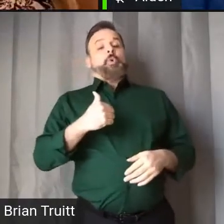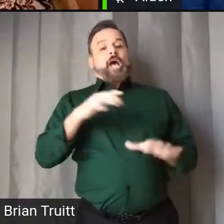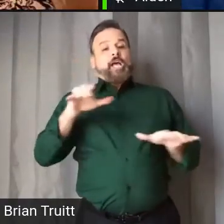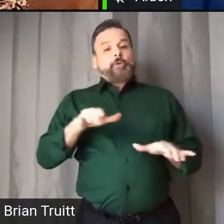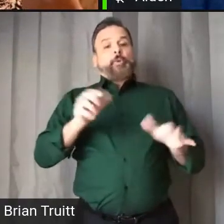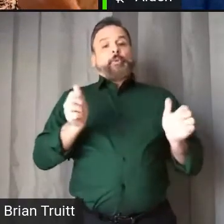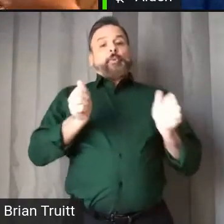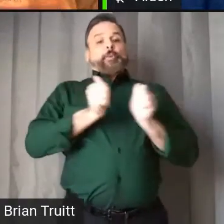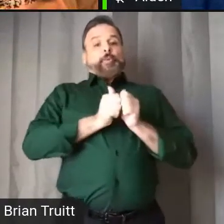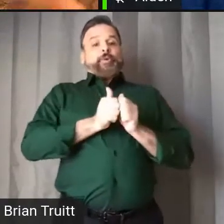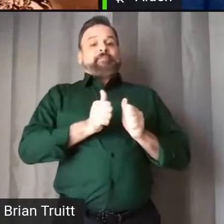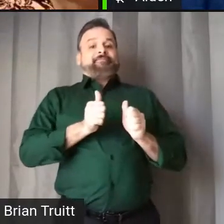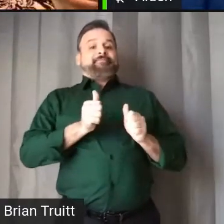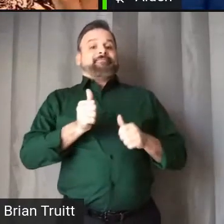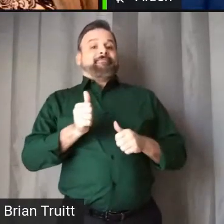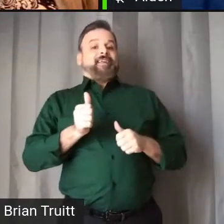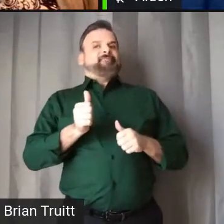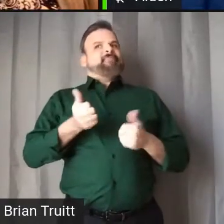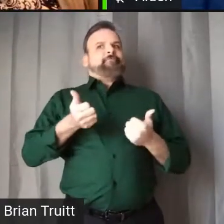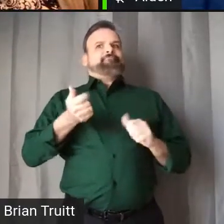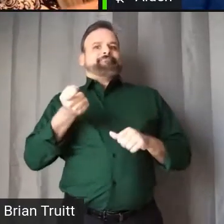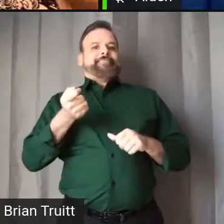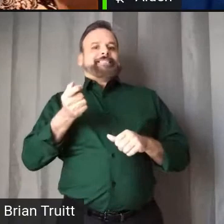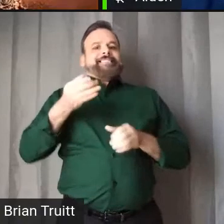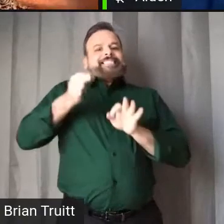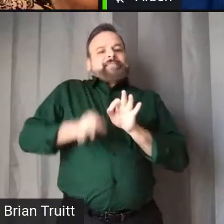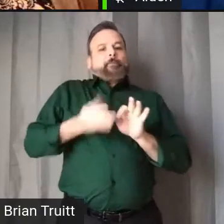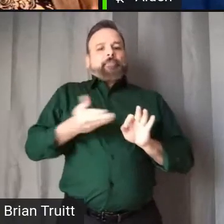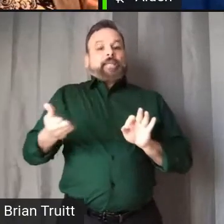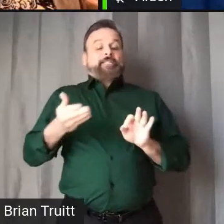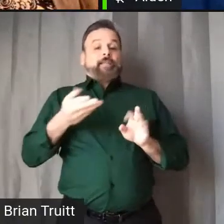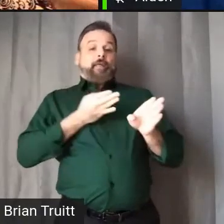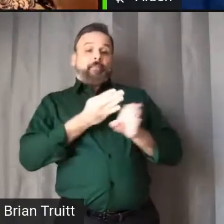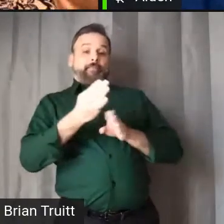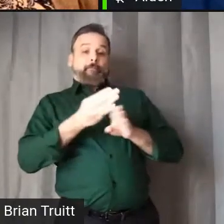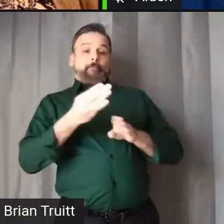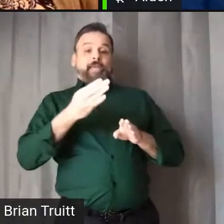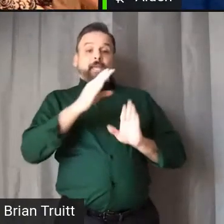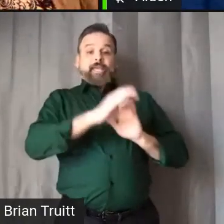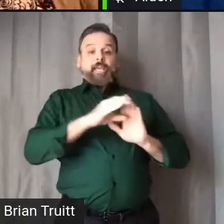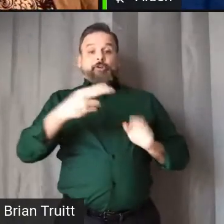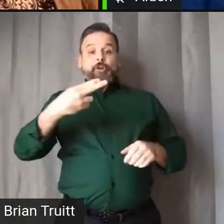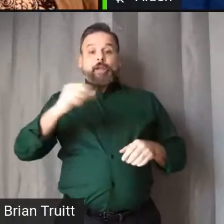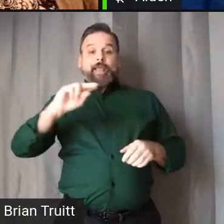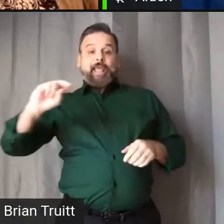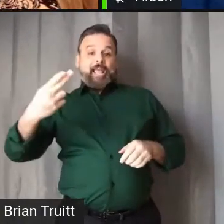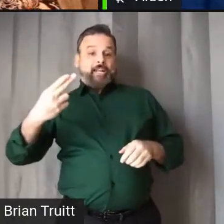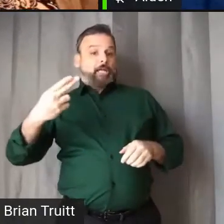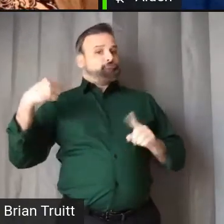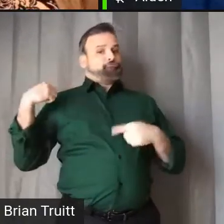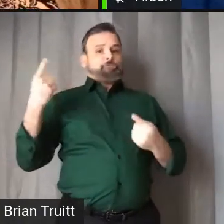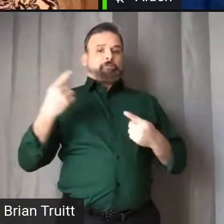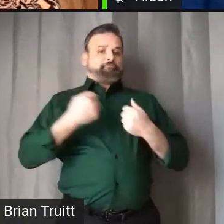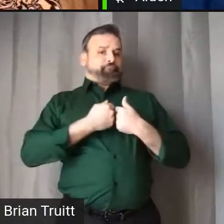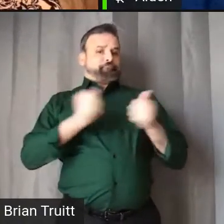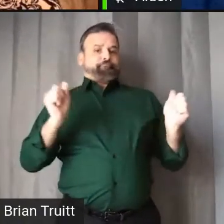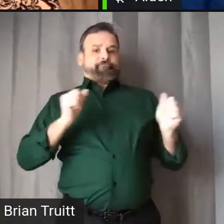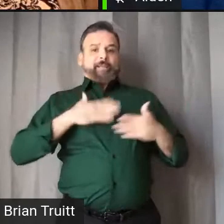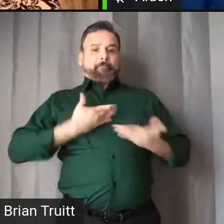of the little things. So for example, the main character, Hannah, in terms of her queerness, she's already out, she's been out, but as most,